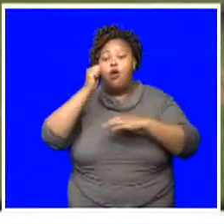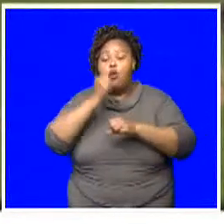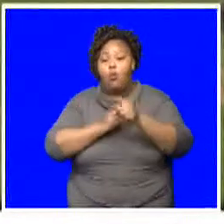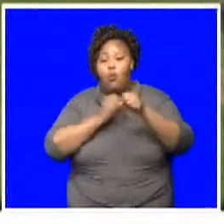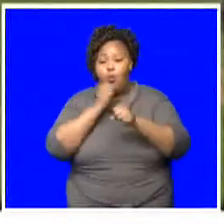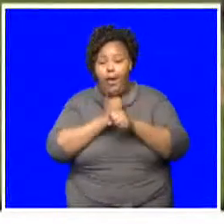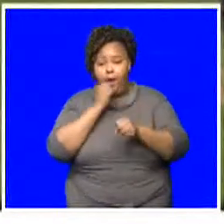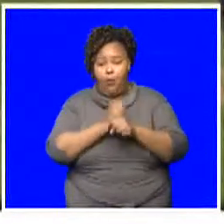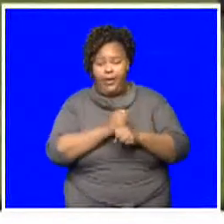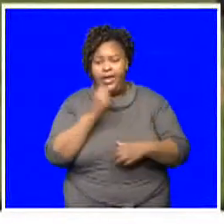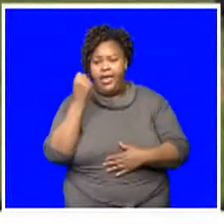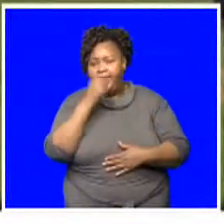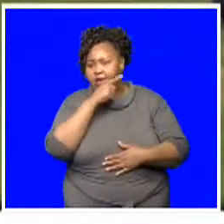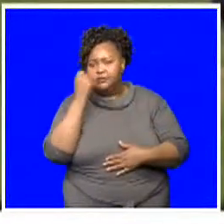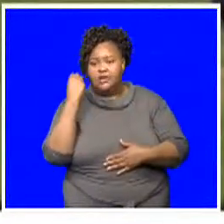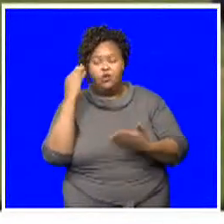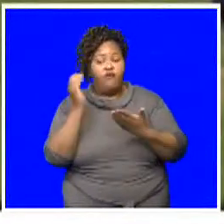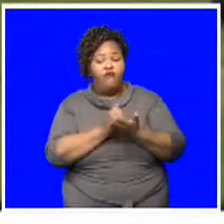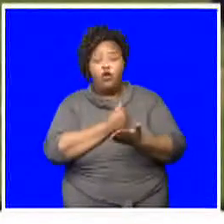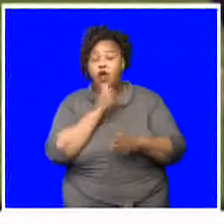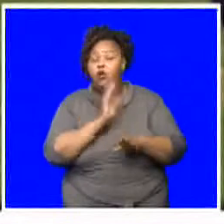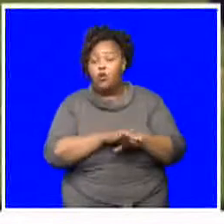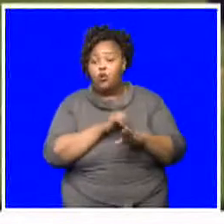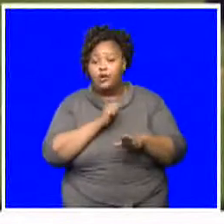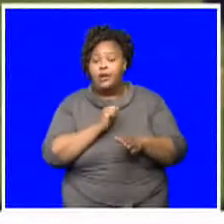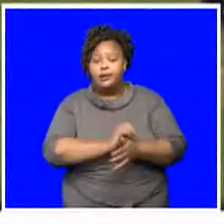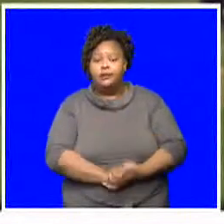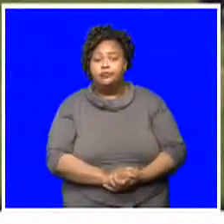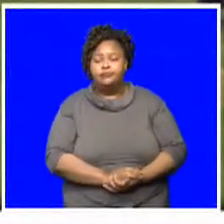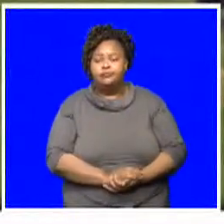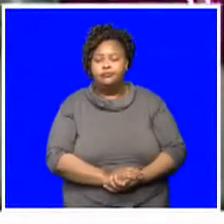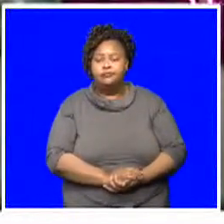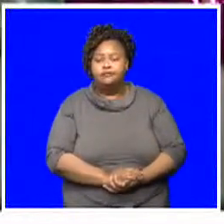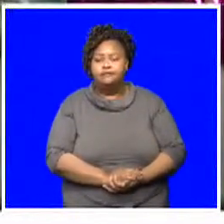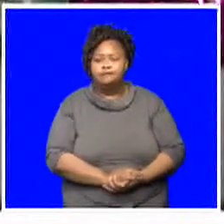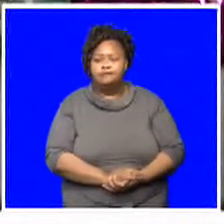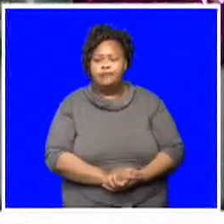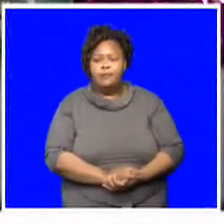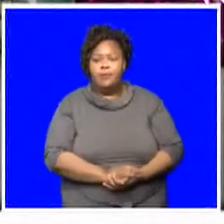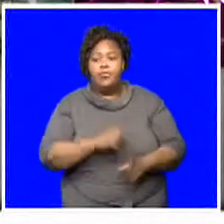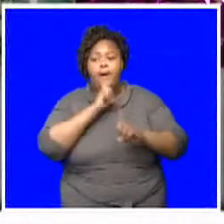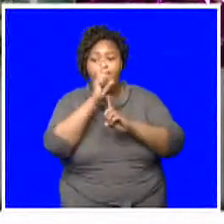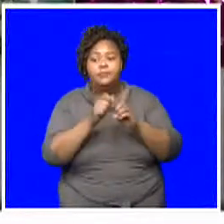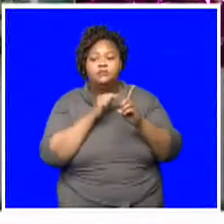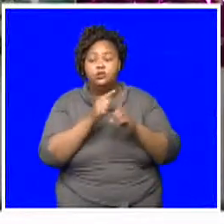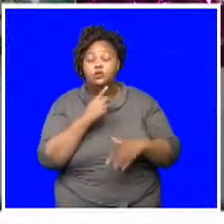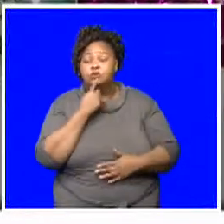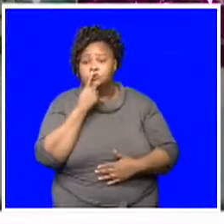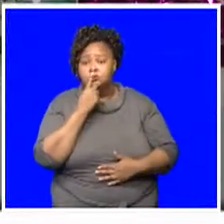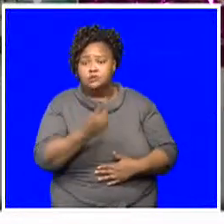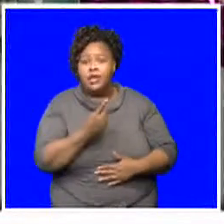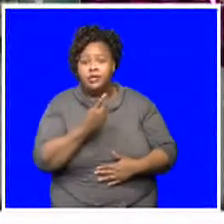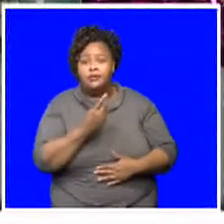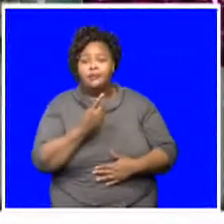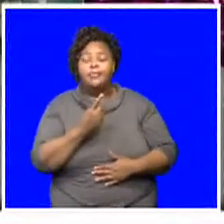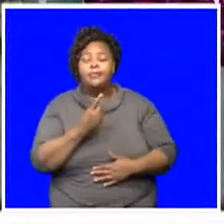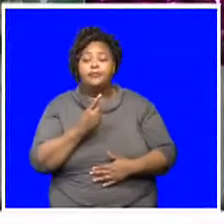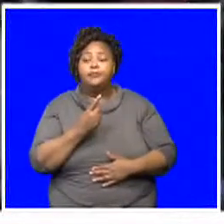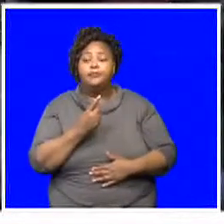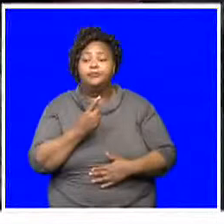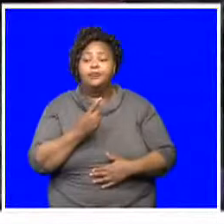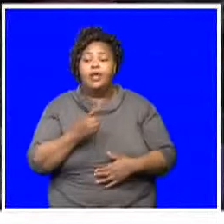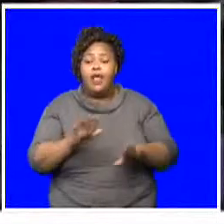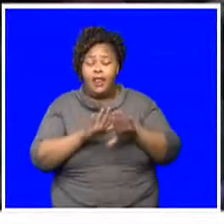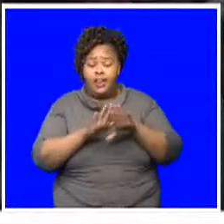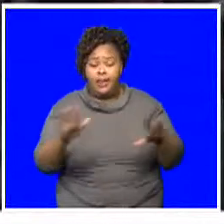ukuthi ngingayithola mina ngikhubatekile ngisebente ngifuna kwenda lokho lengikwendako. Mpamali continues to say they should be given land